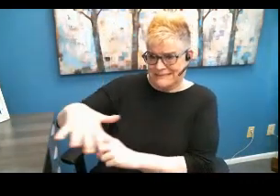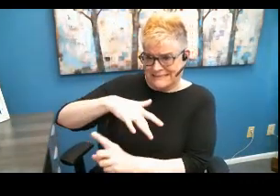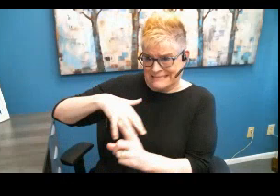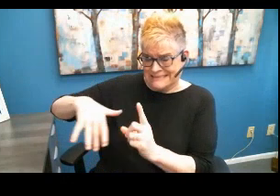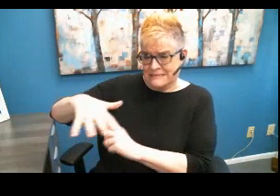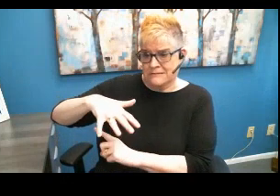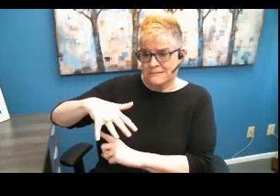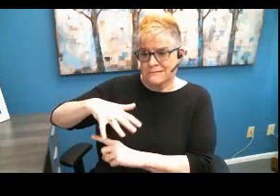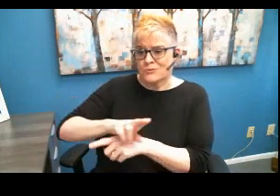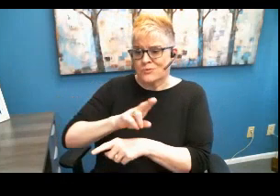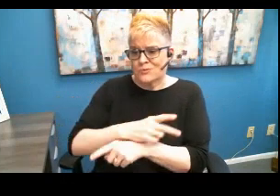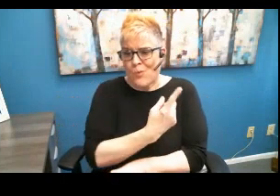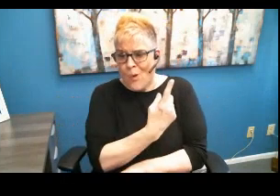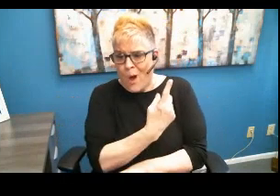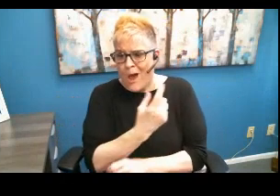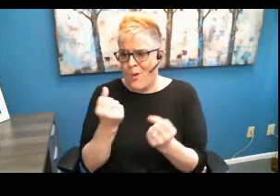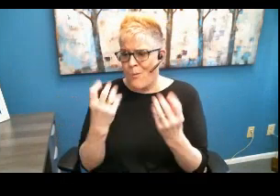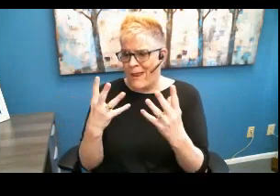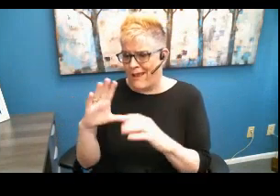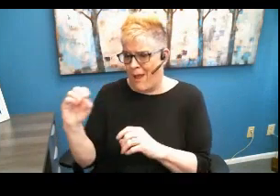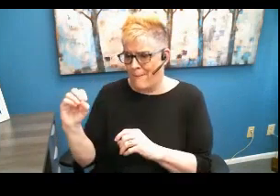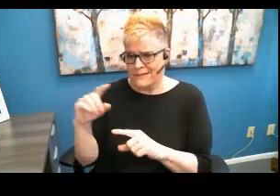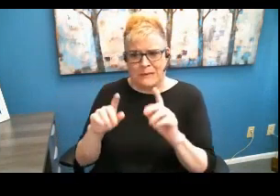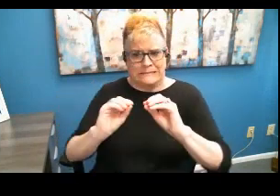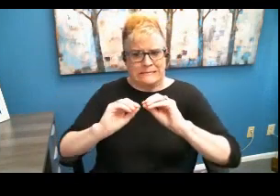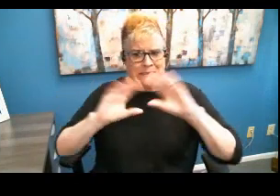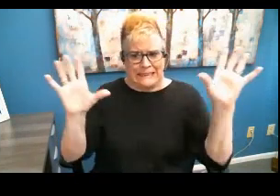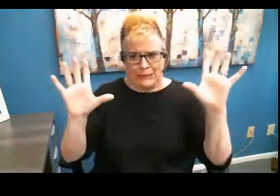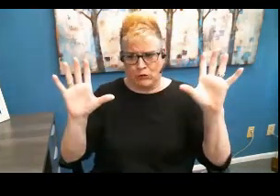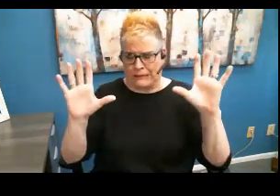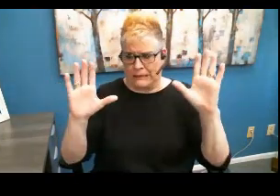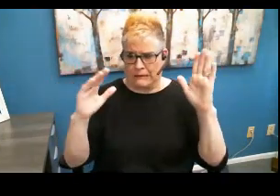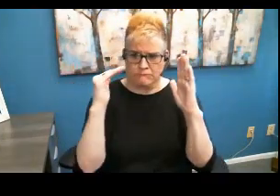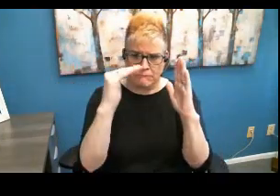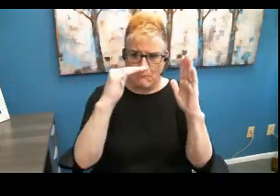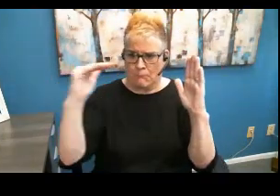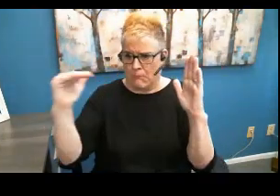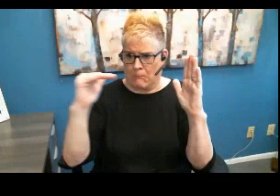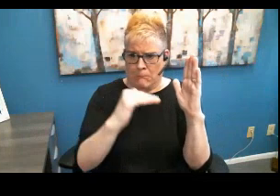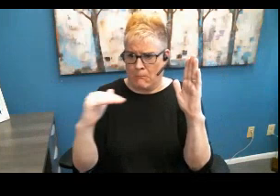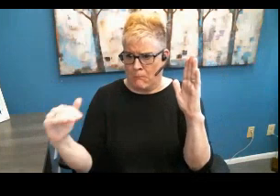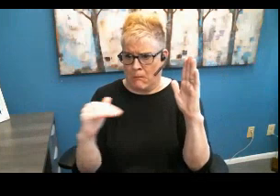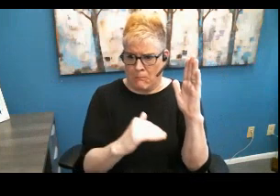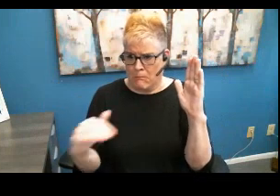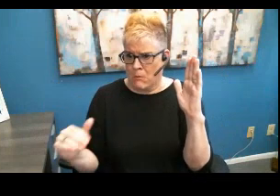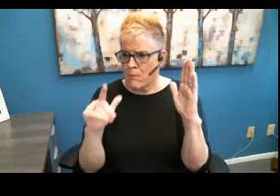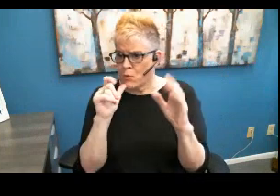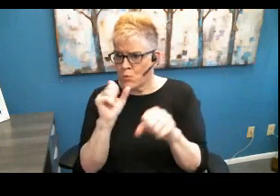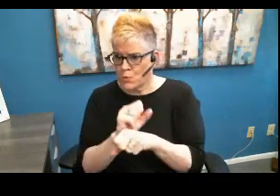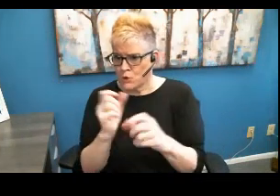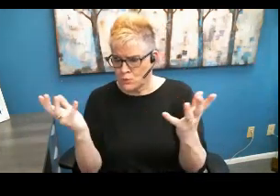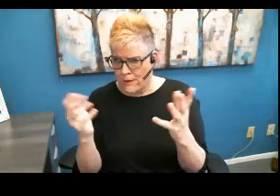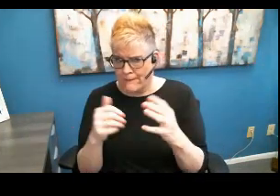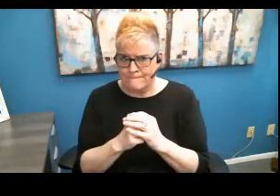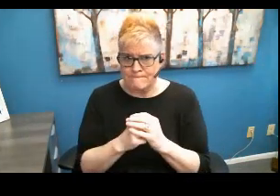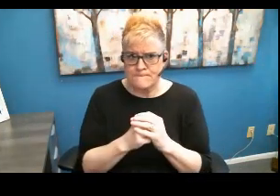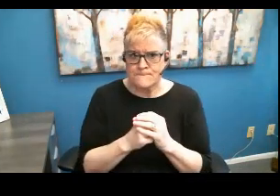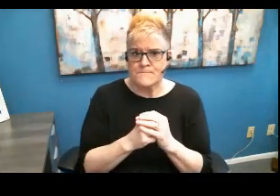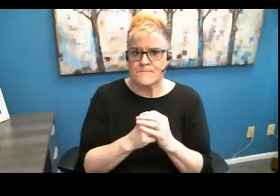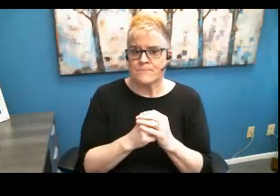or multiple companies, but it's clearly defined. All right, next slide, Dan. So about